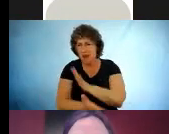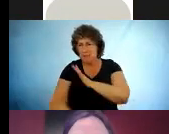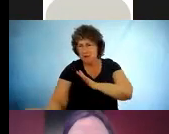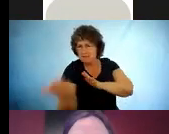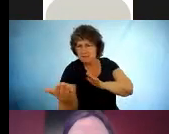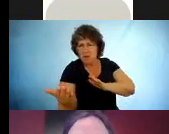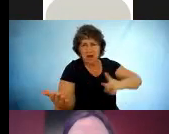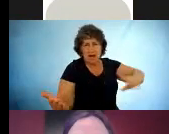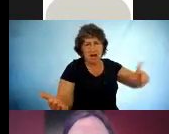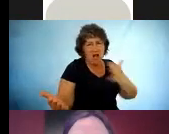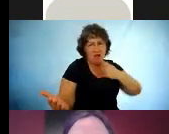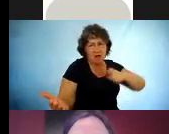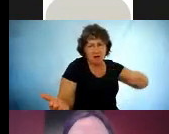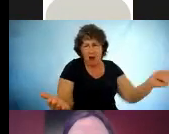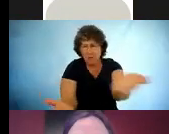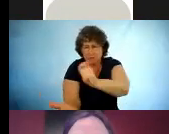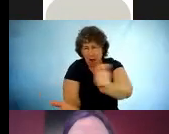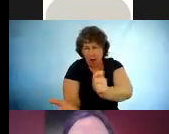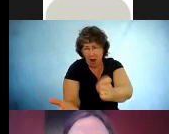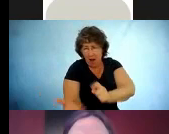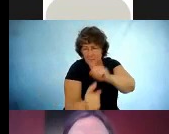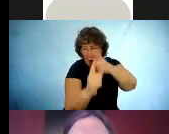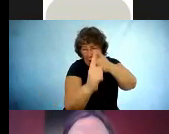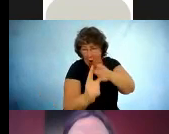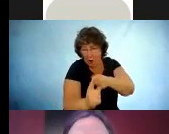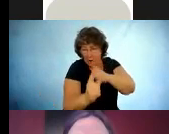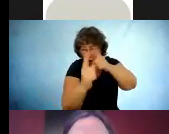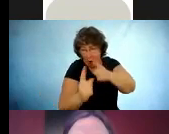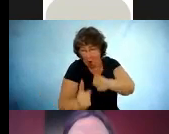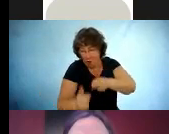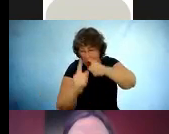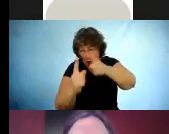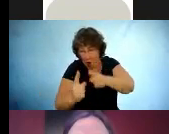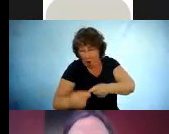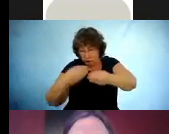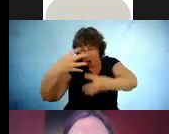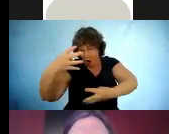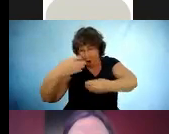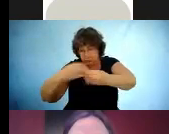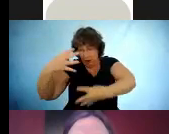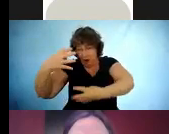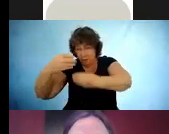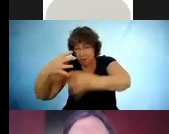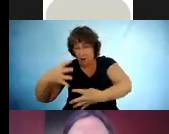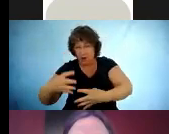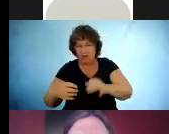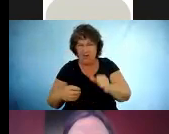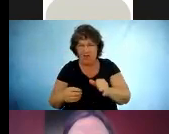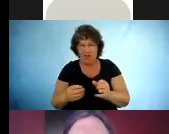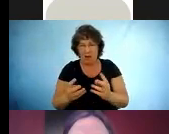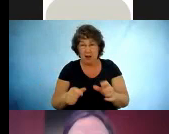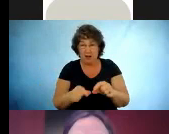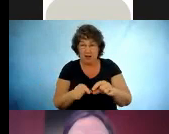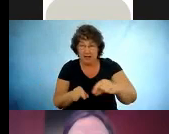hour, 1 day, then 1 week. And with those popsicle sticks, I began to build up a small room. When